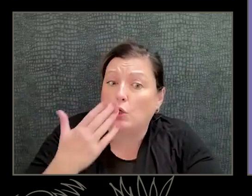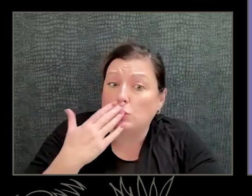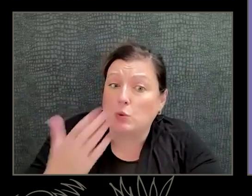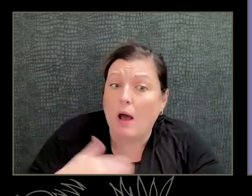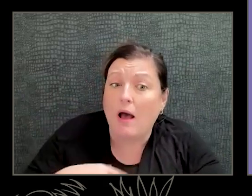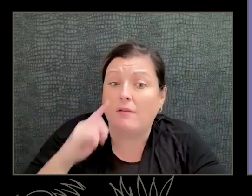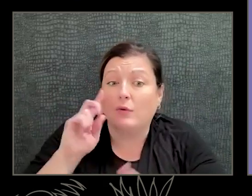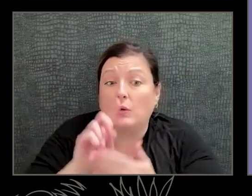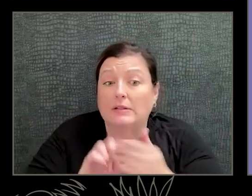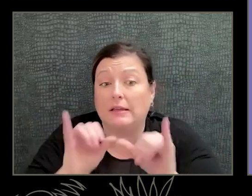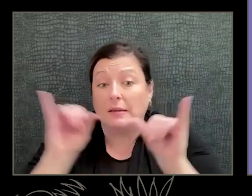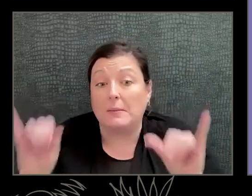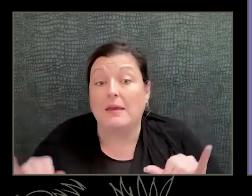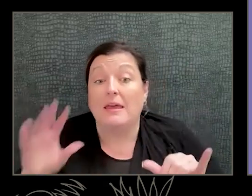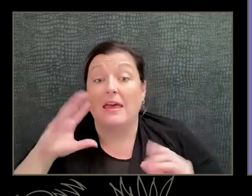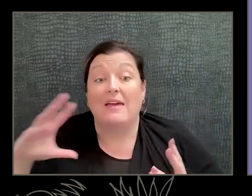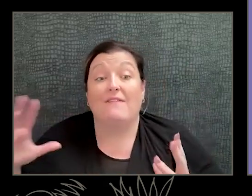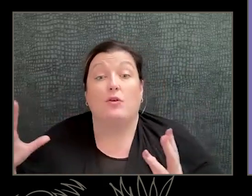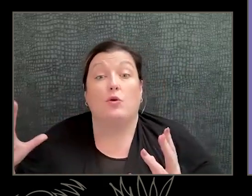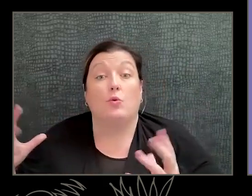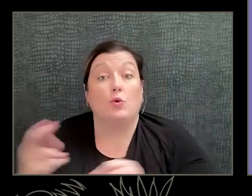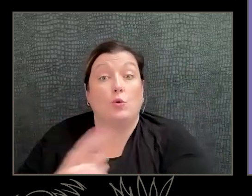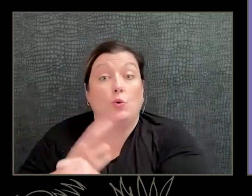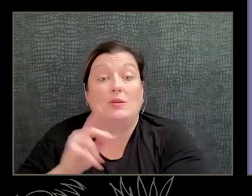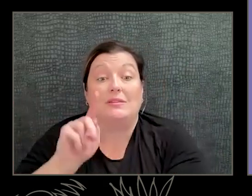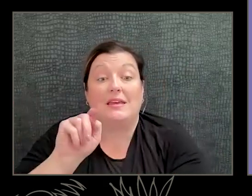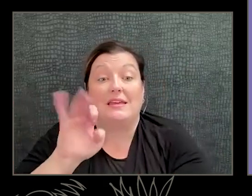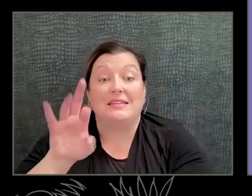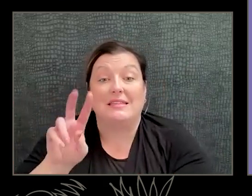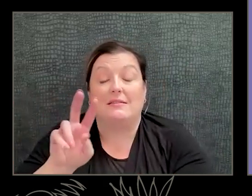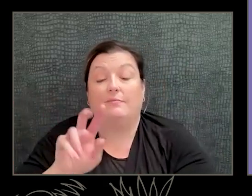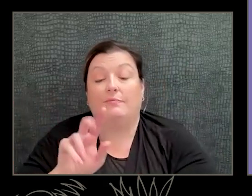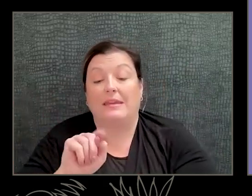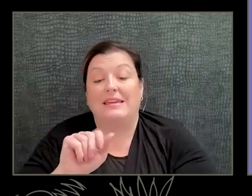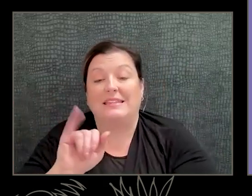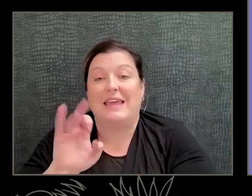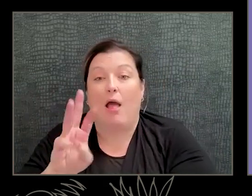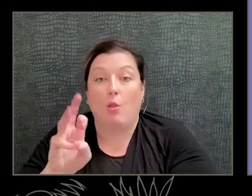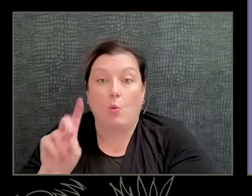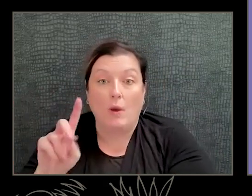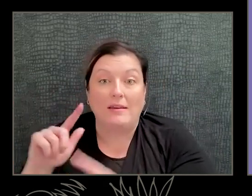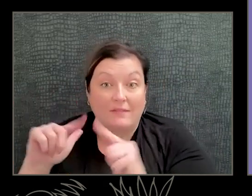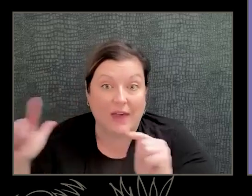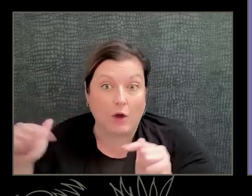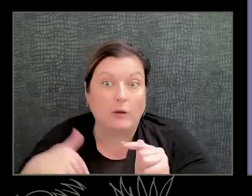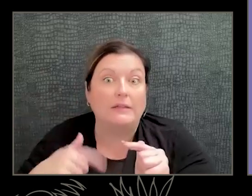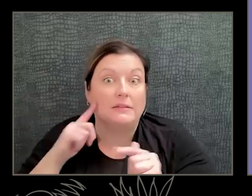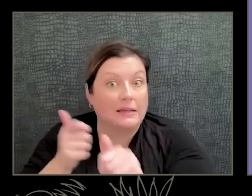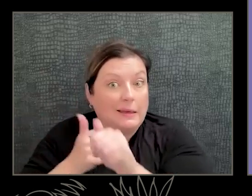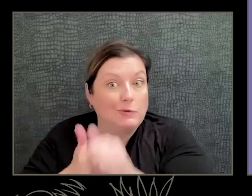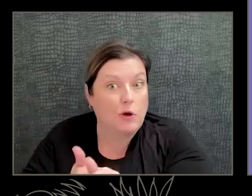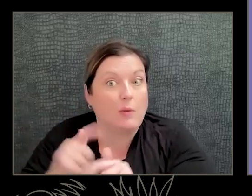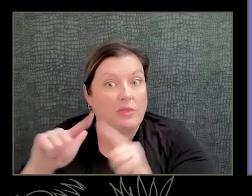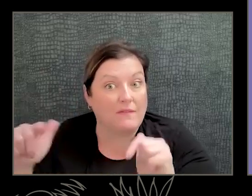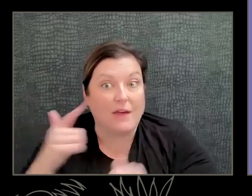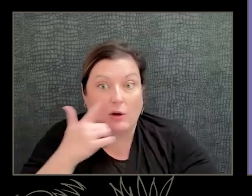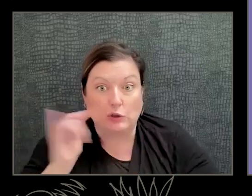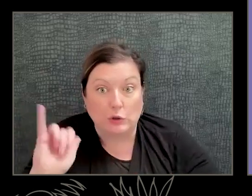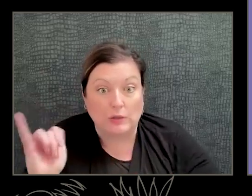Tailwind variants, which also helps you to keep track of what those different variants might look like. And it gives you guardrails with